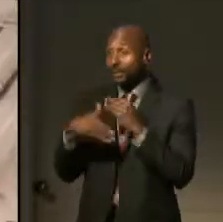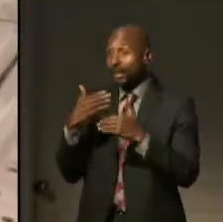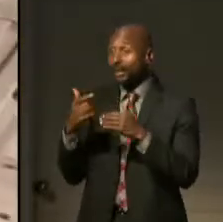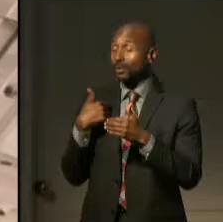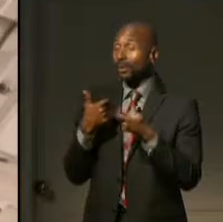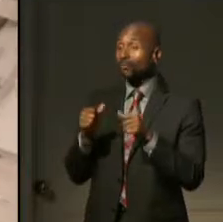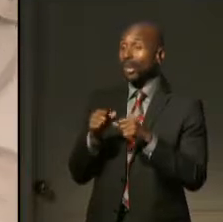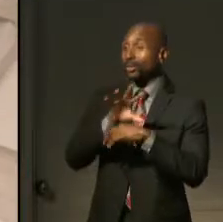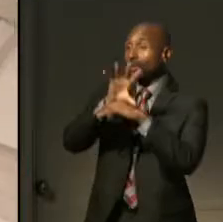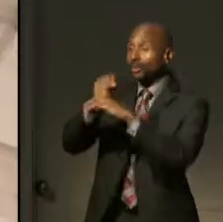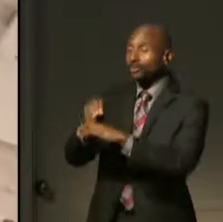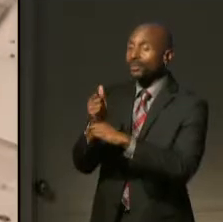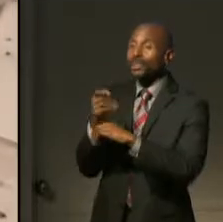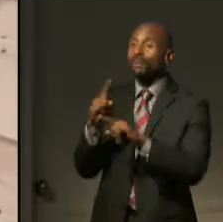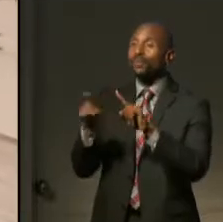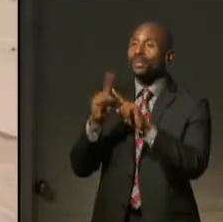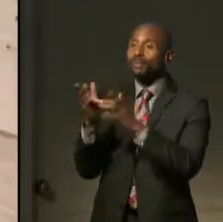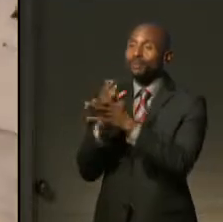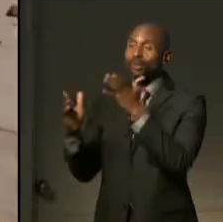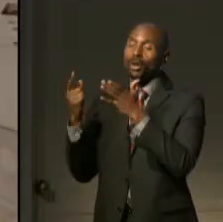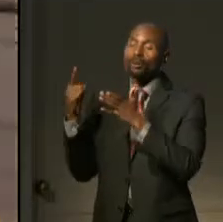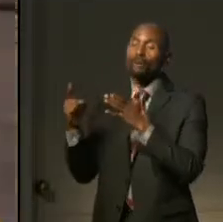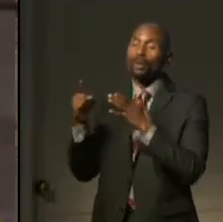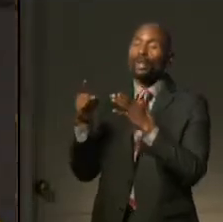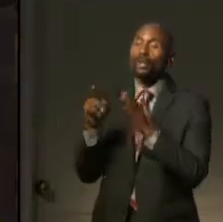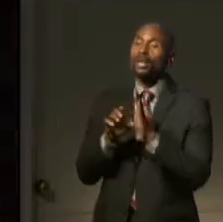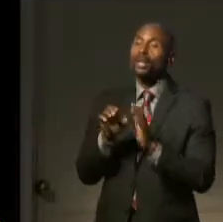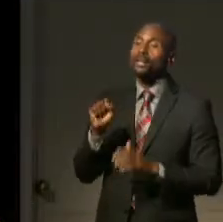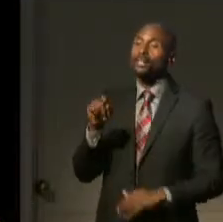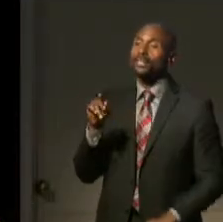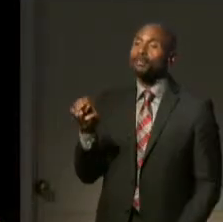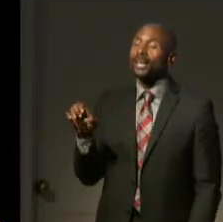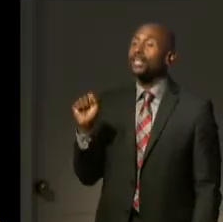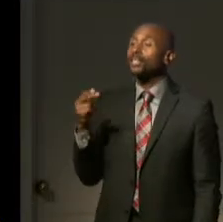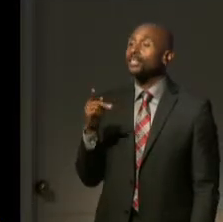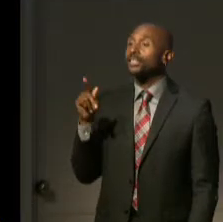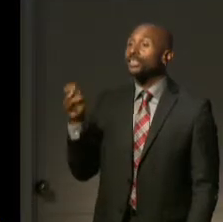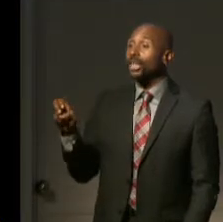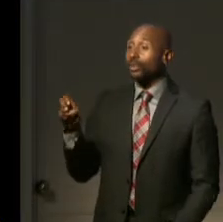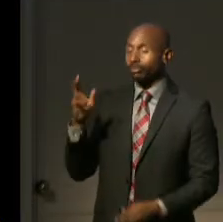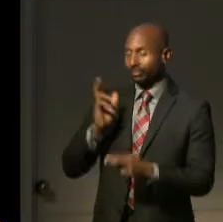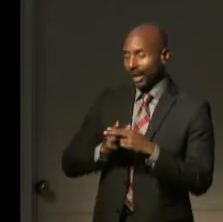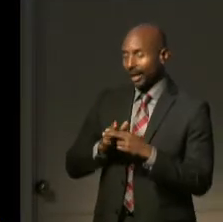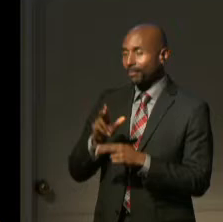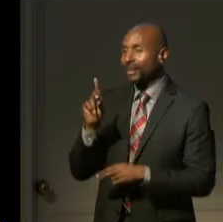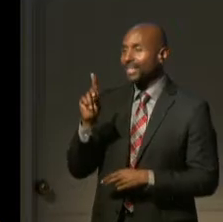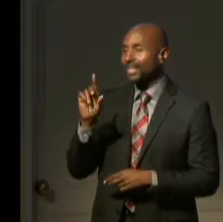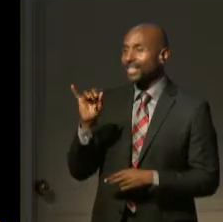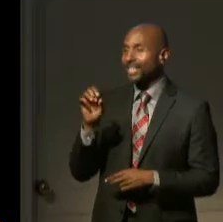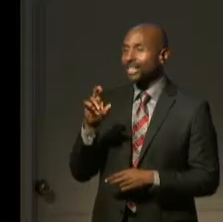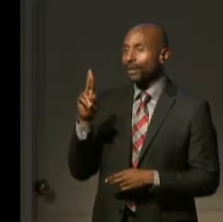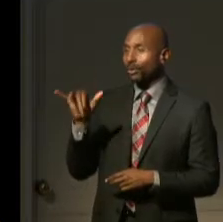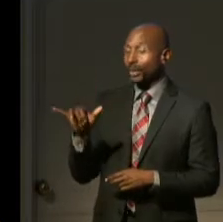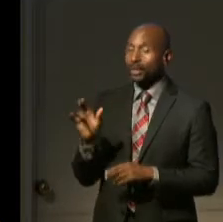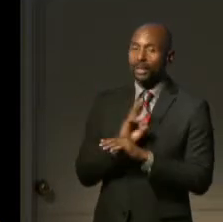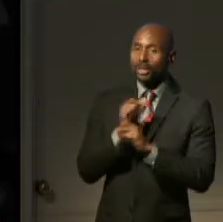capture aspects of space shuttle discovery. Now, the Digitization Program Office was using lots of great technologies